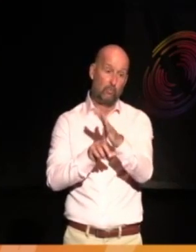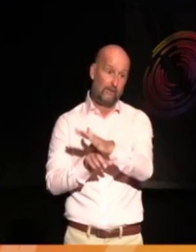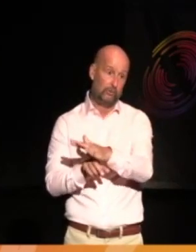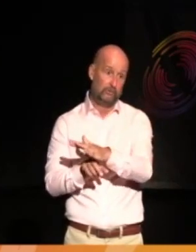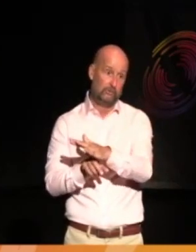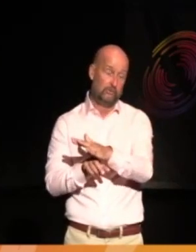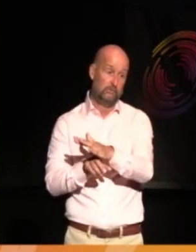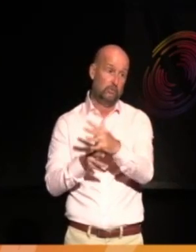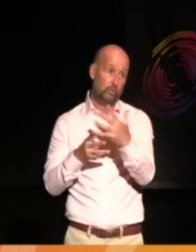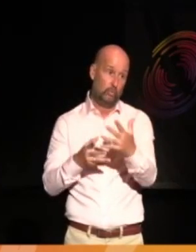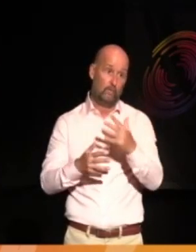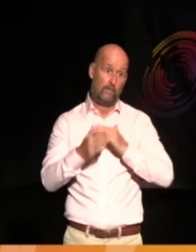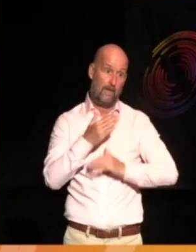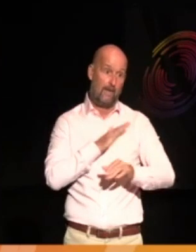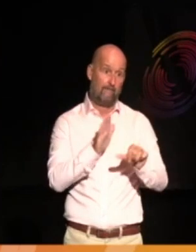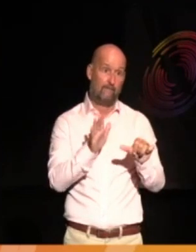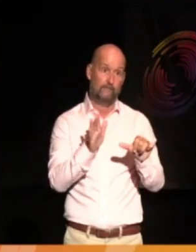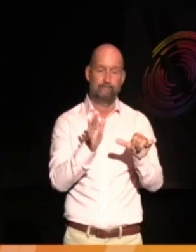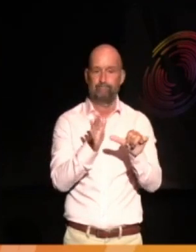or cruelly?